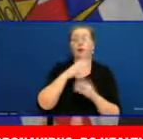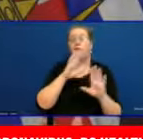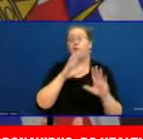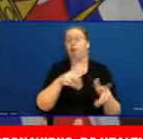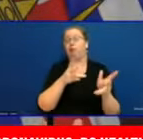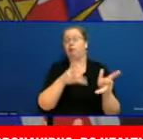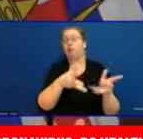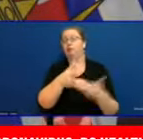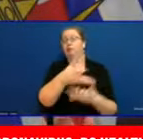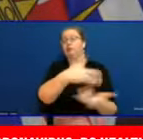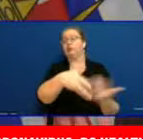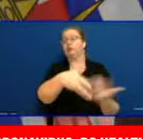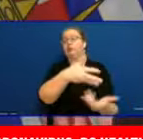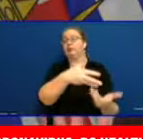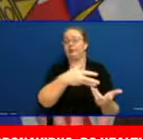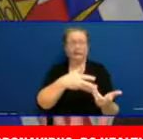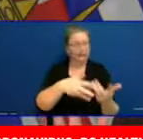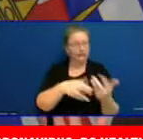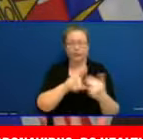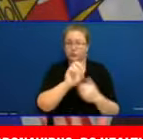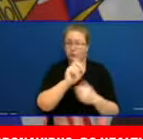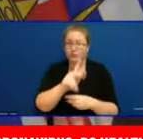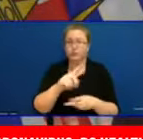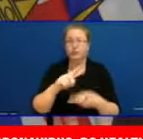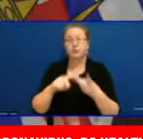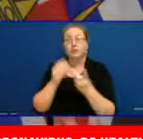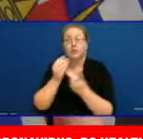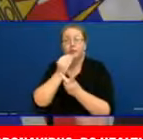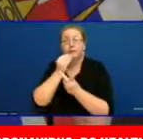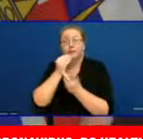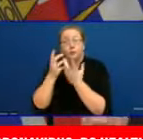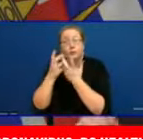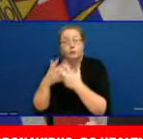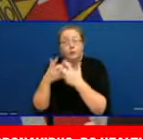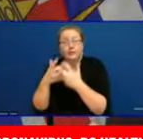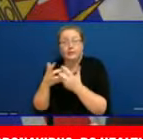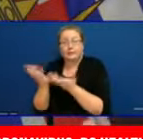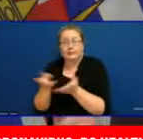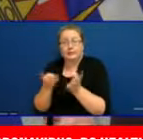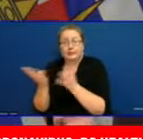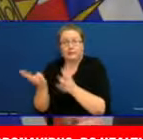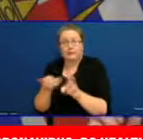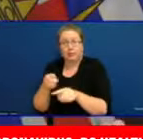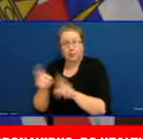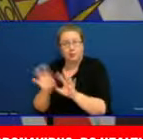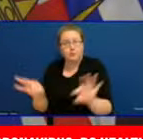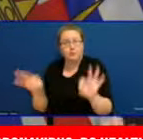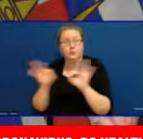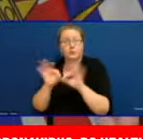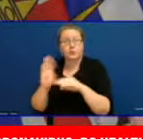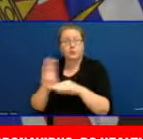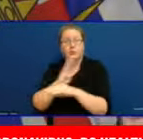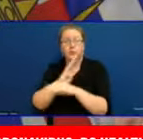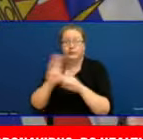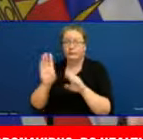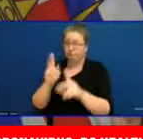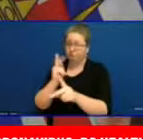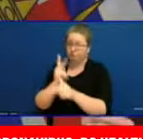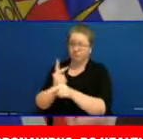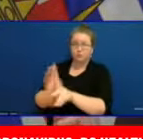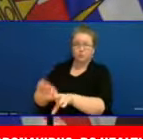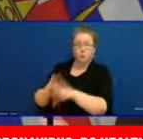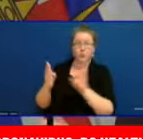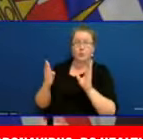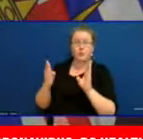businesses, we've known food processing businesses are risky. They're essential businesses. We need to keep them open. We need to keep